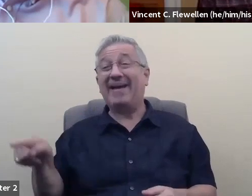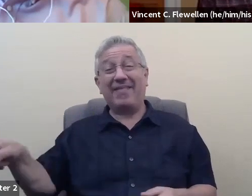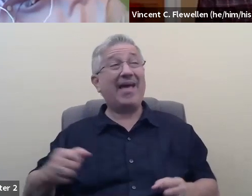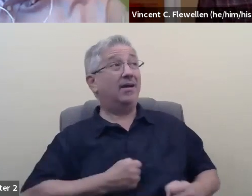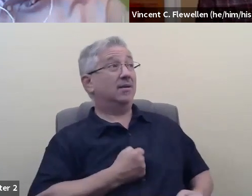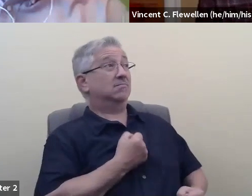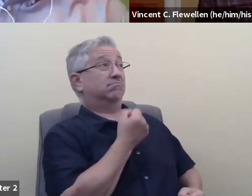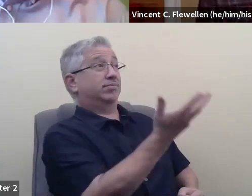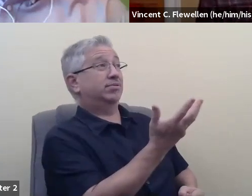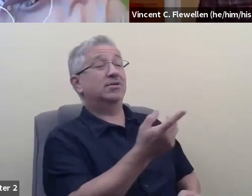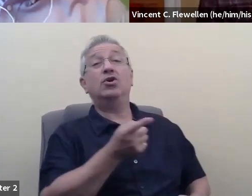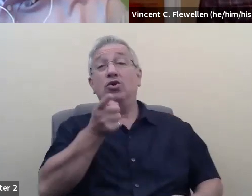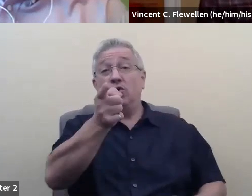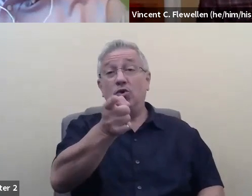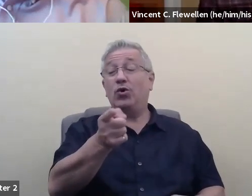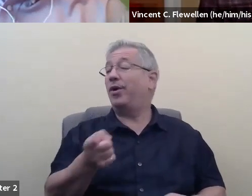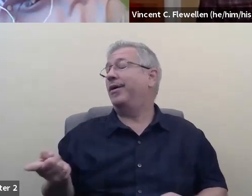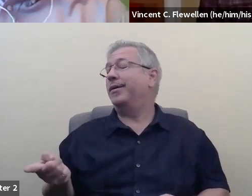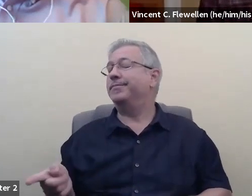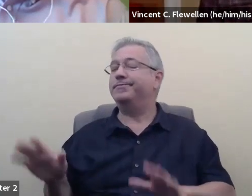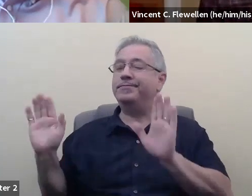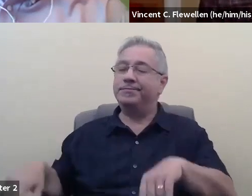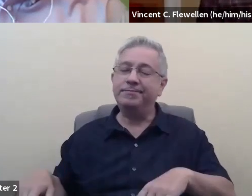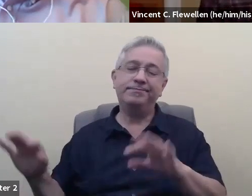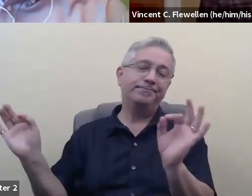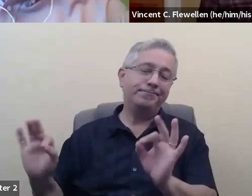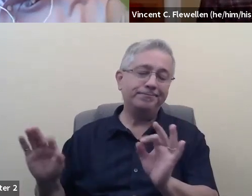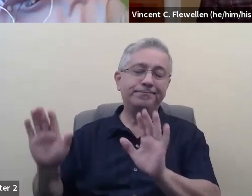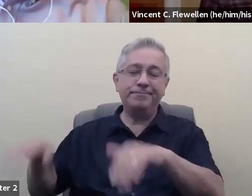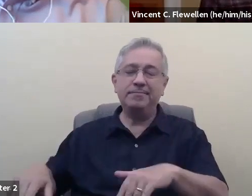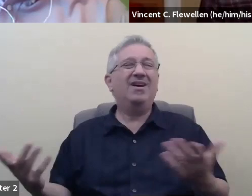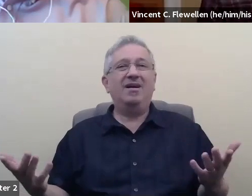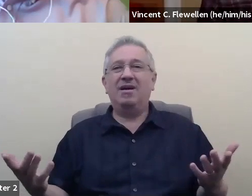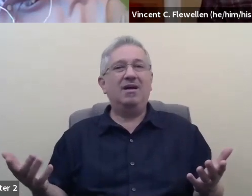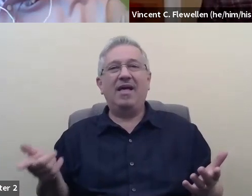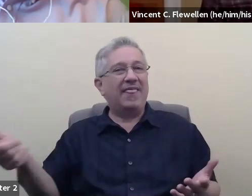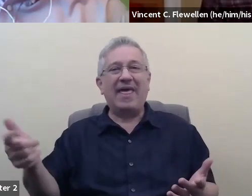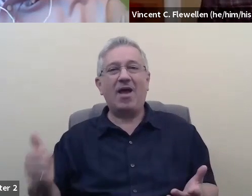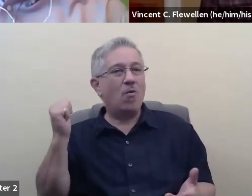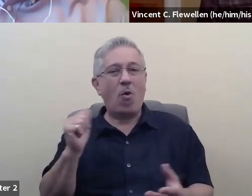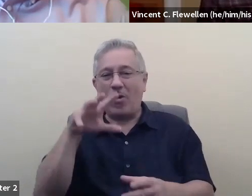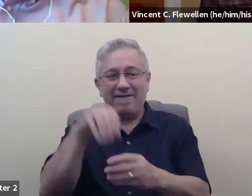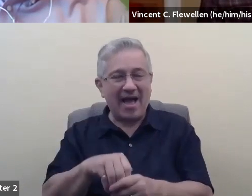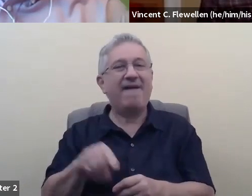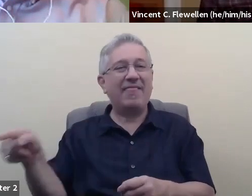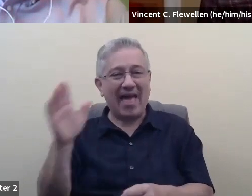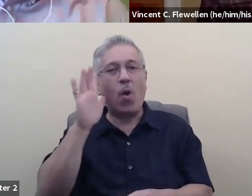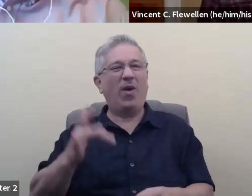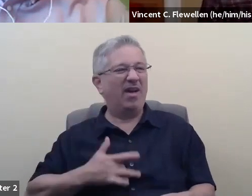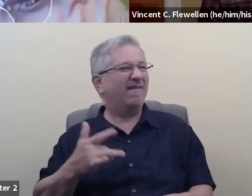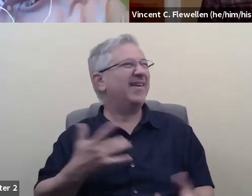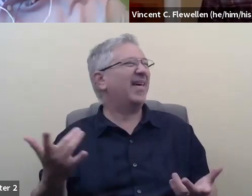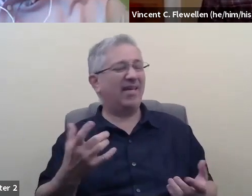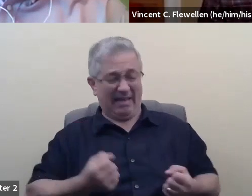back. They're not coming back to talk about that. They truly will just become your workforce who will be disengaged and